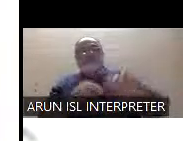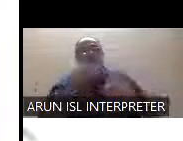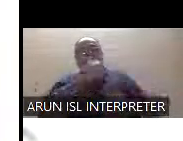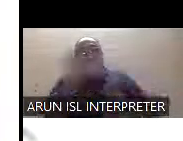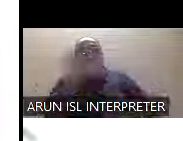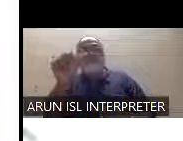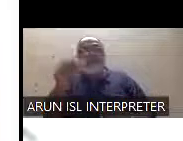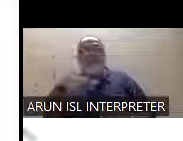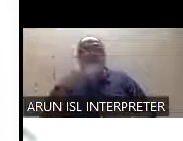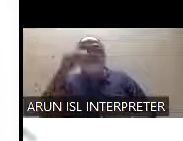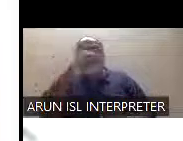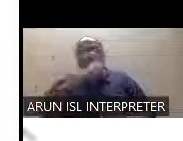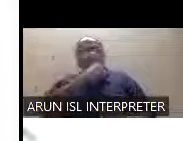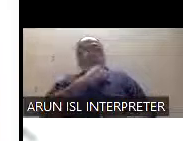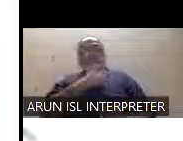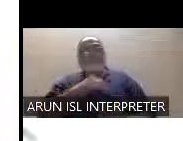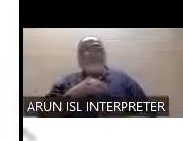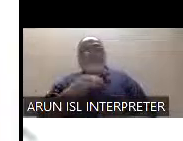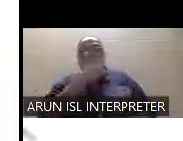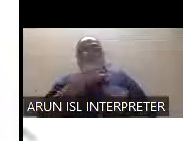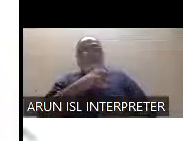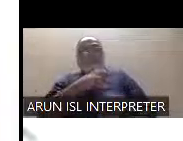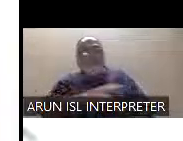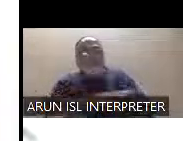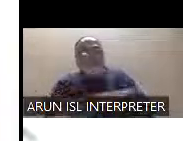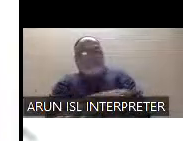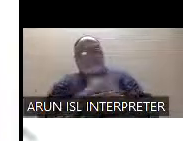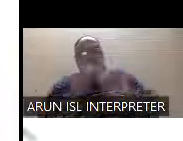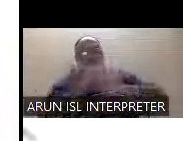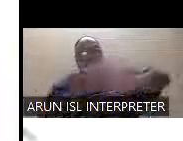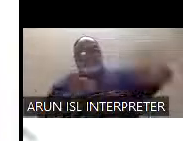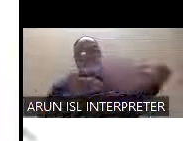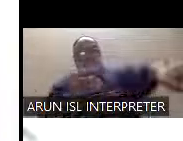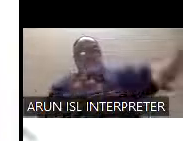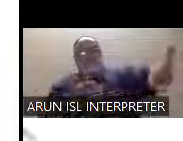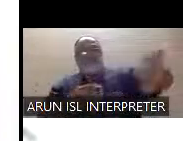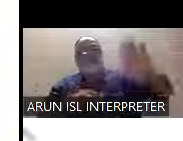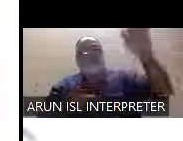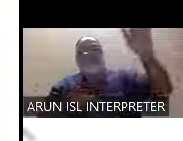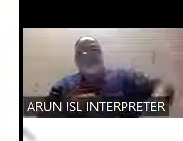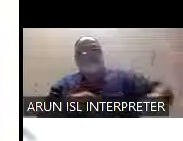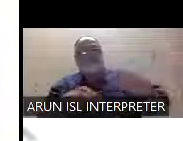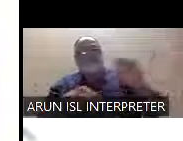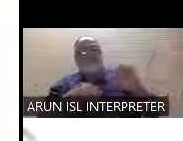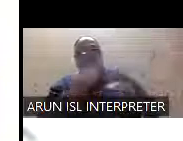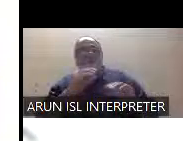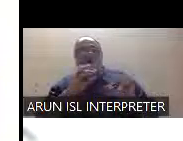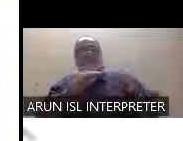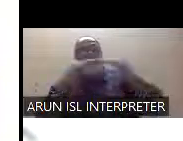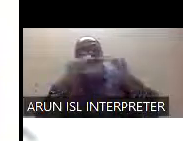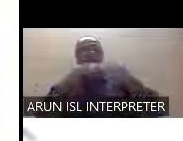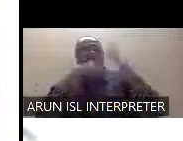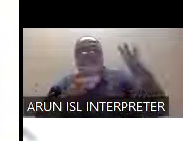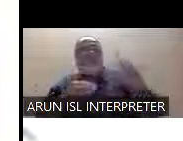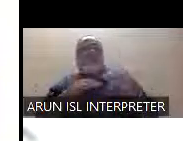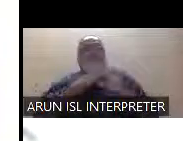sick, they have some kind of disease, they need to be isolated, they are inferior to us, they need our overprotection. So